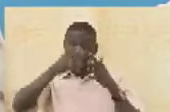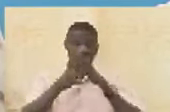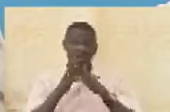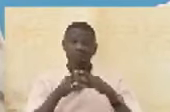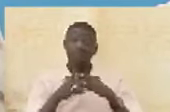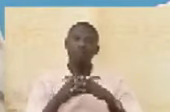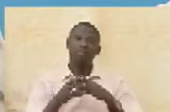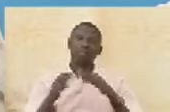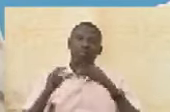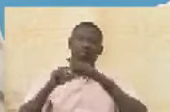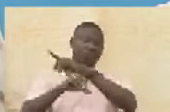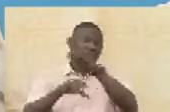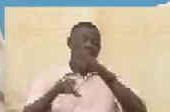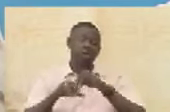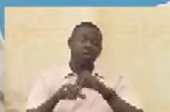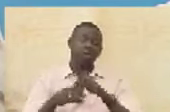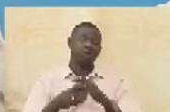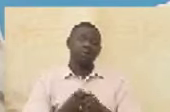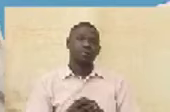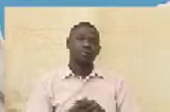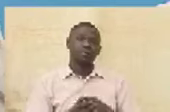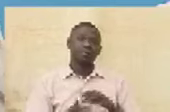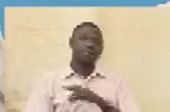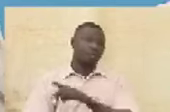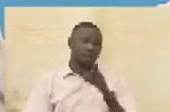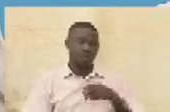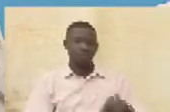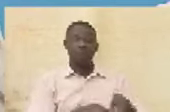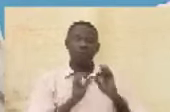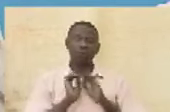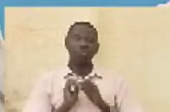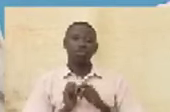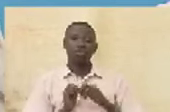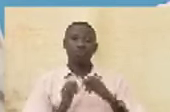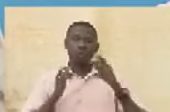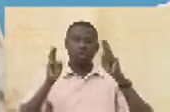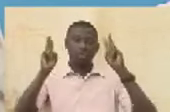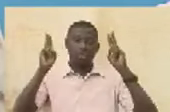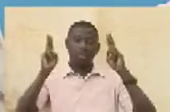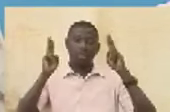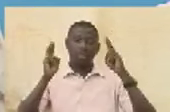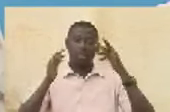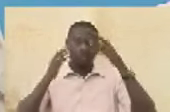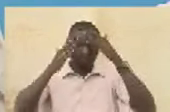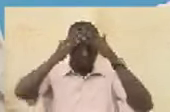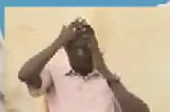Yeah, Ajame soldier camp in Samba wallet. They took us to Yaya Jame's military camp.